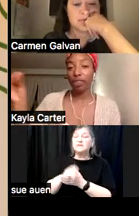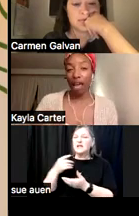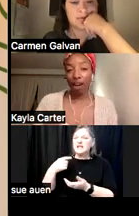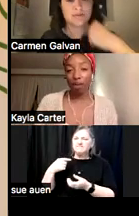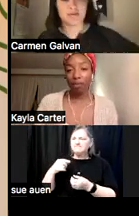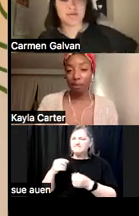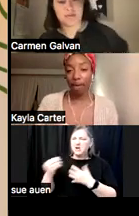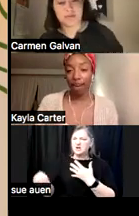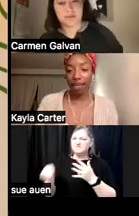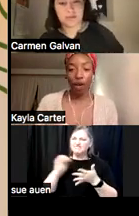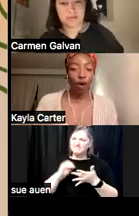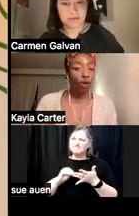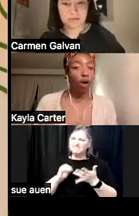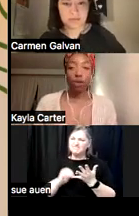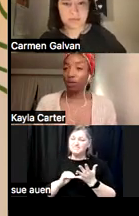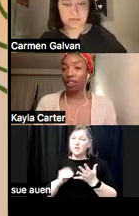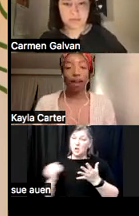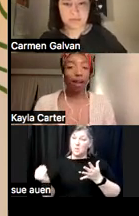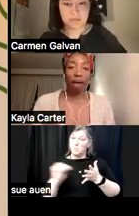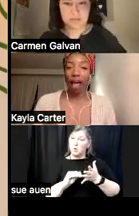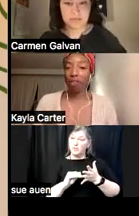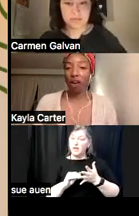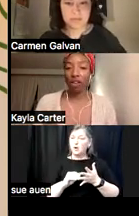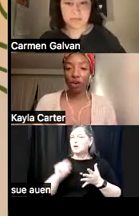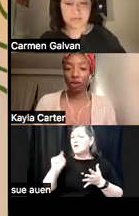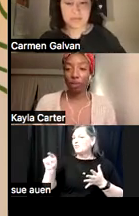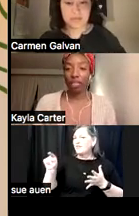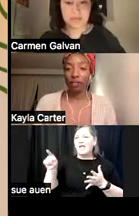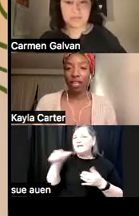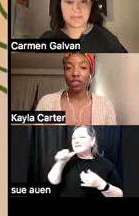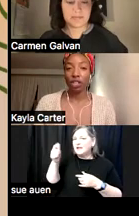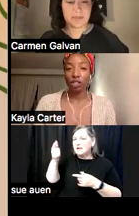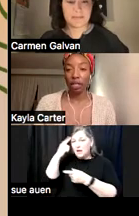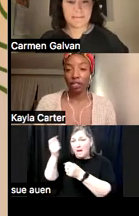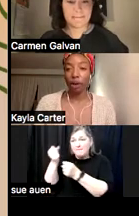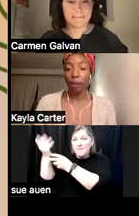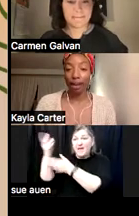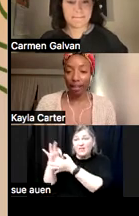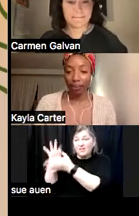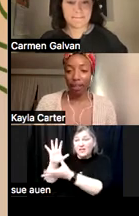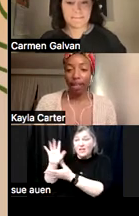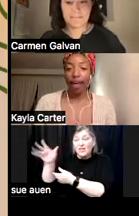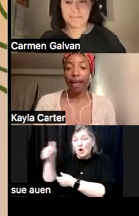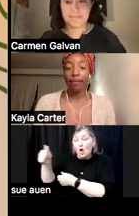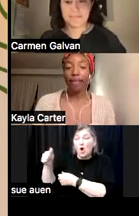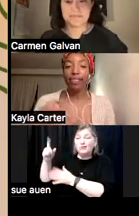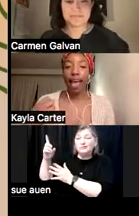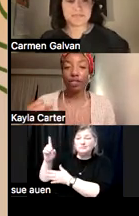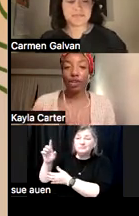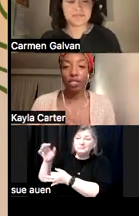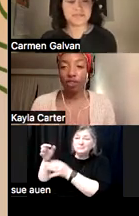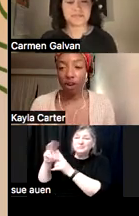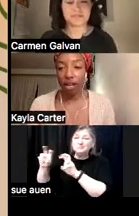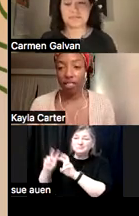put there from somebody who also did not unpack their internal beliefs and judgment around money. And